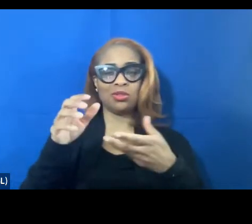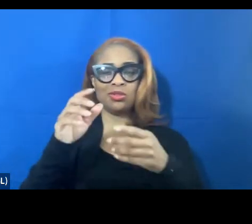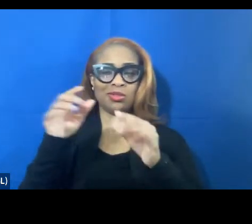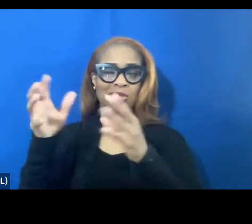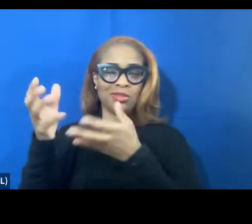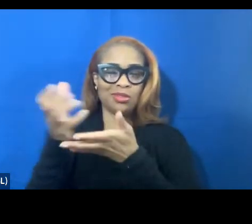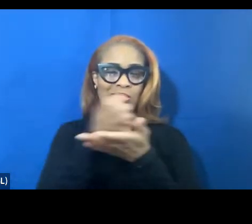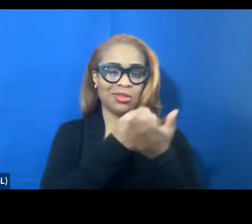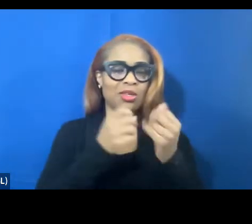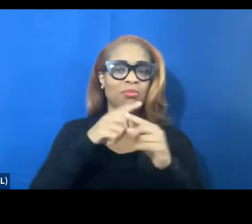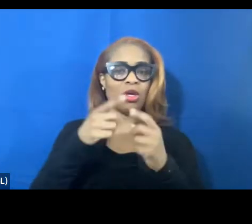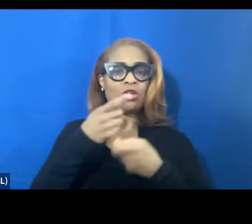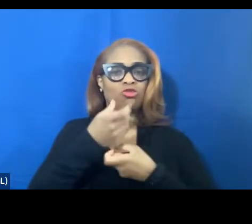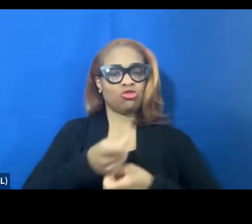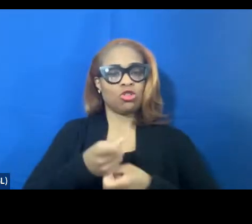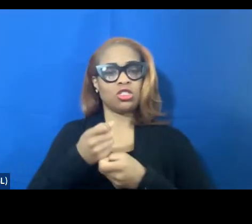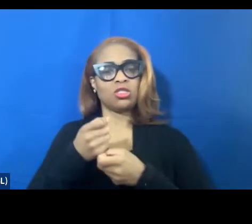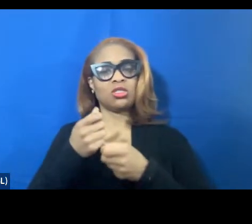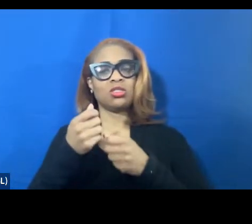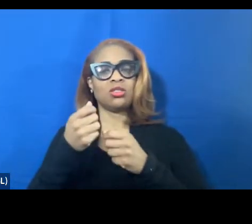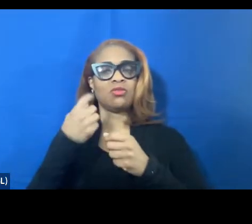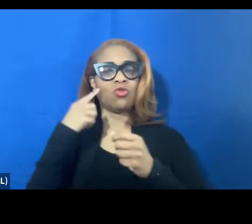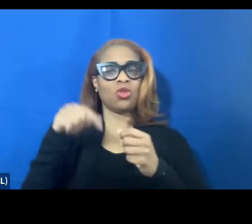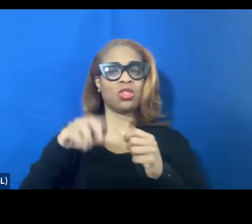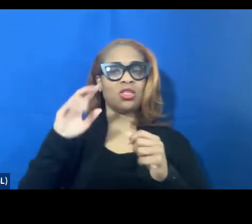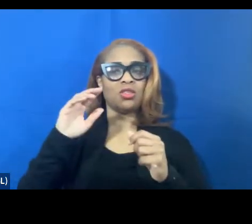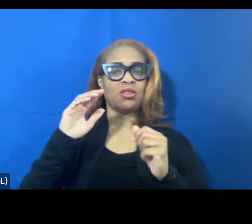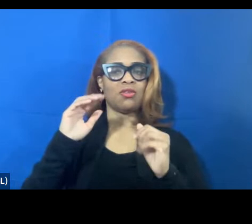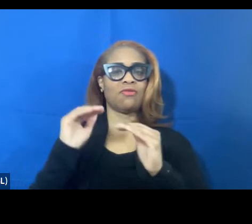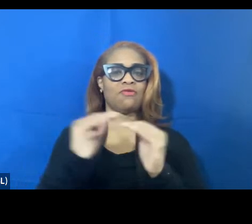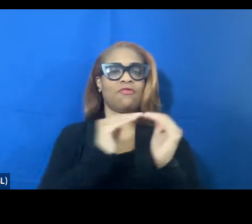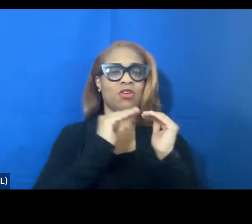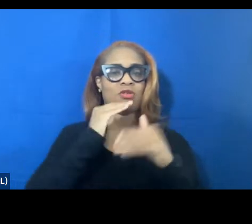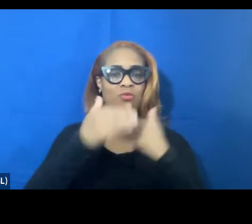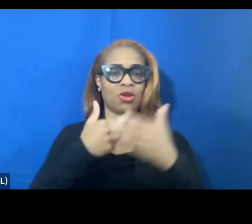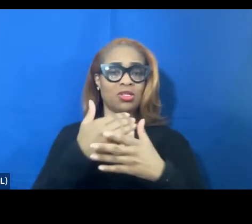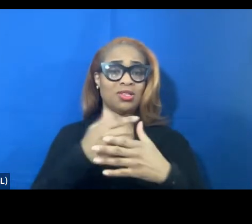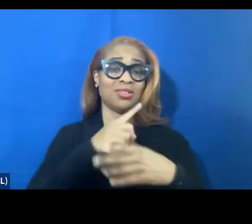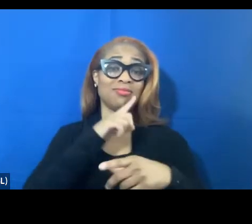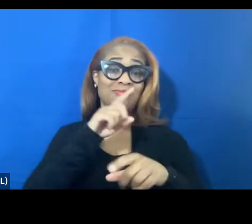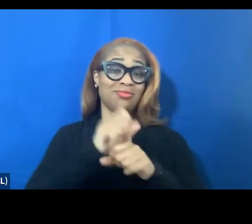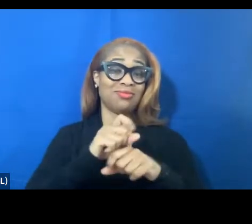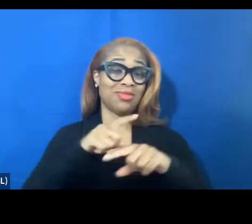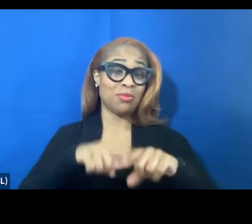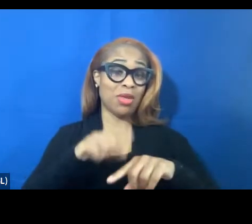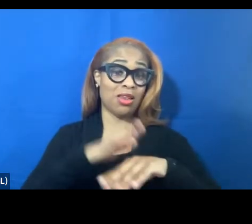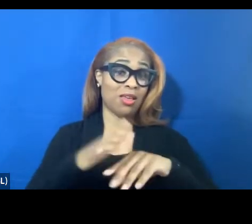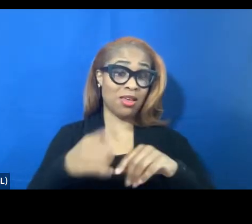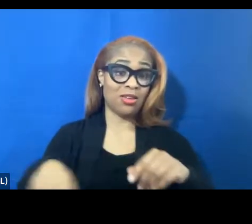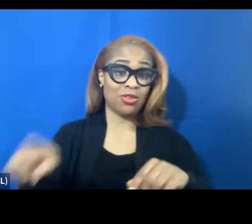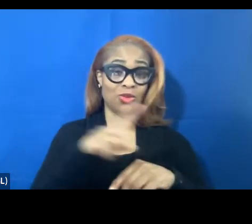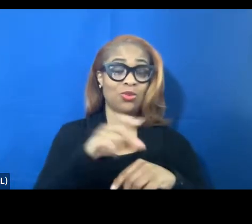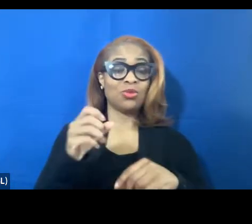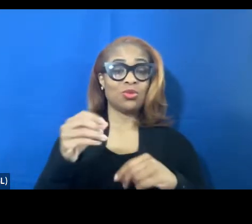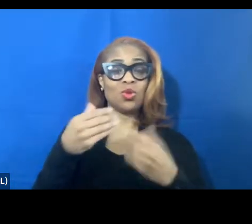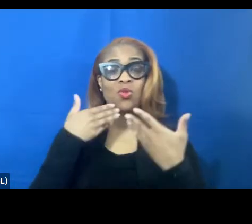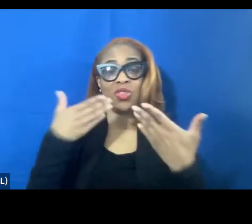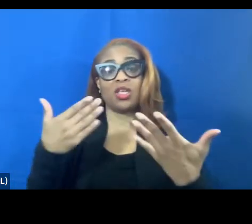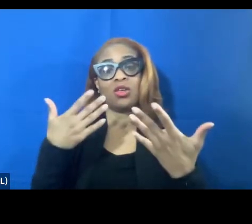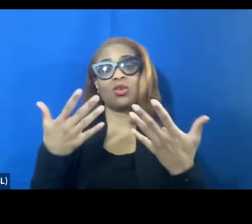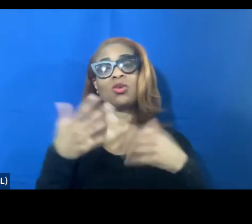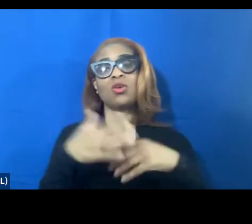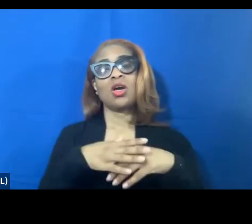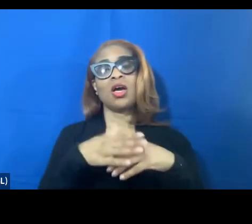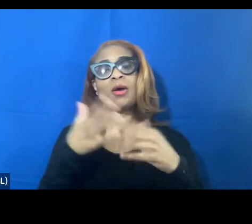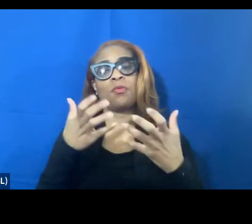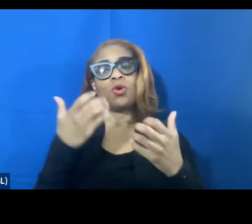the trust and confidence and a fair and democratic process is literally depending on all of you so i thank you i want to know how to let you